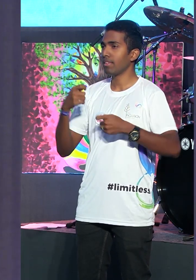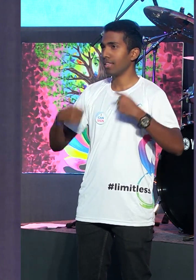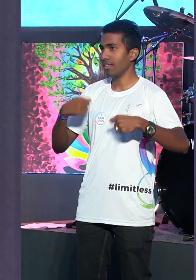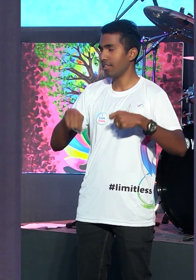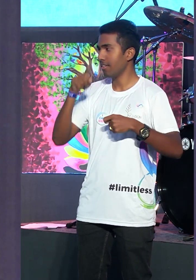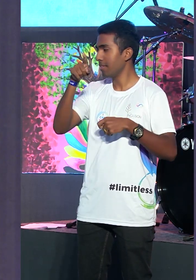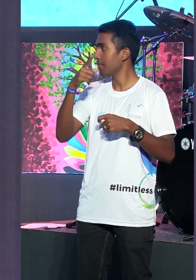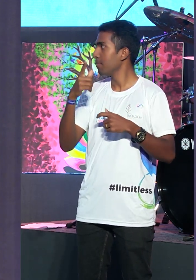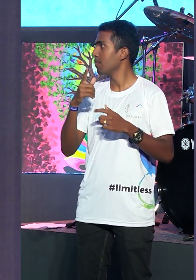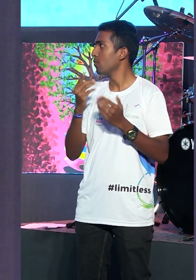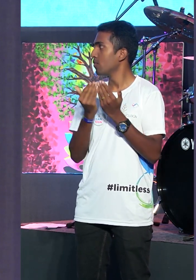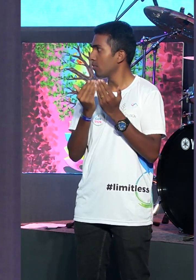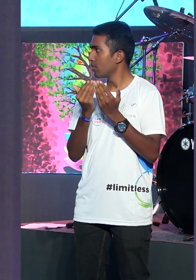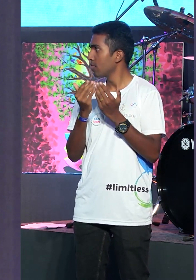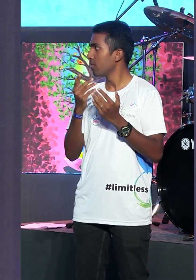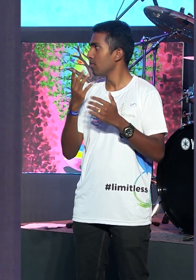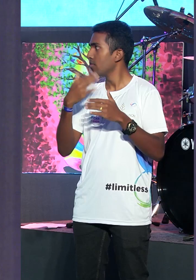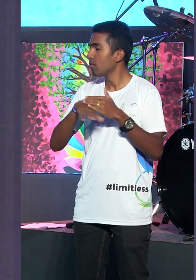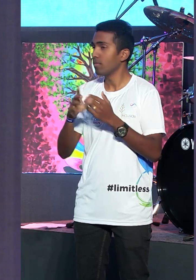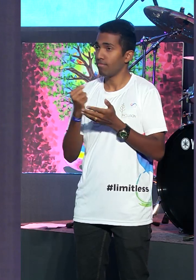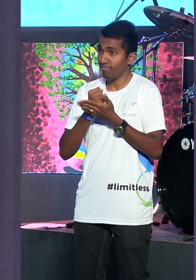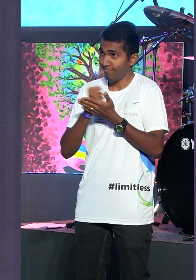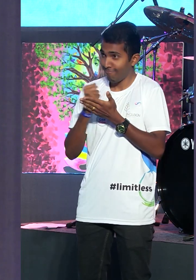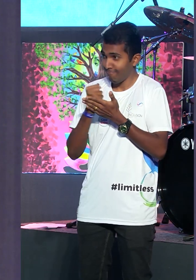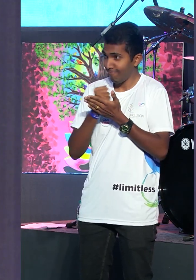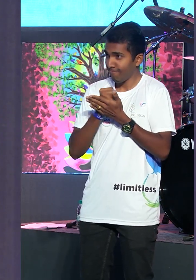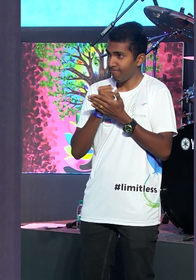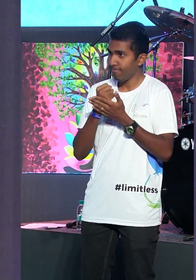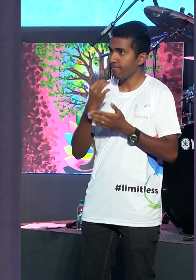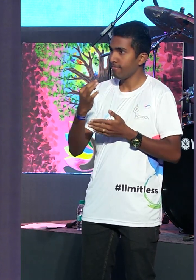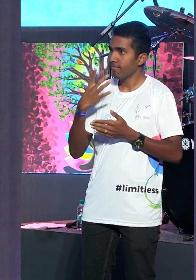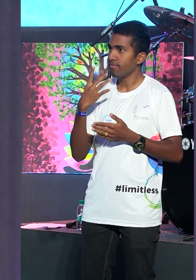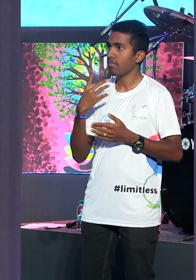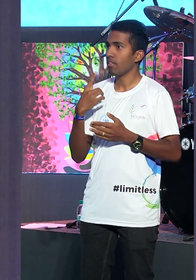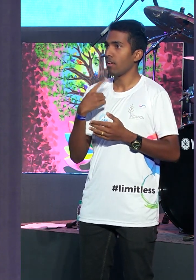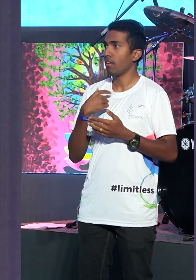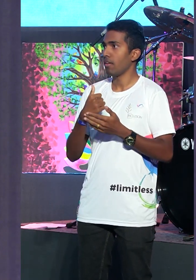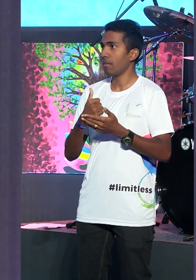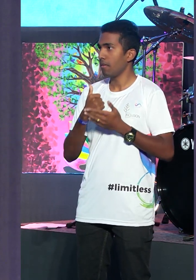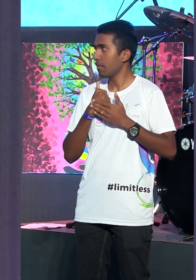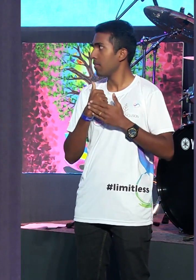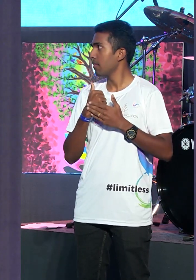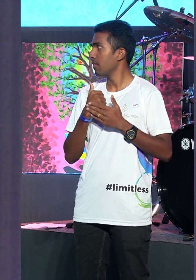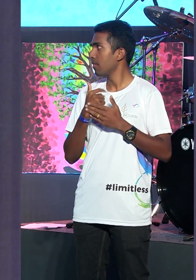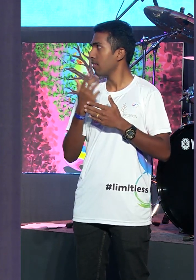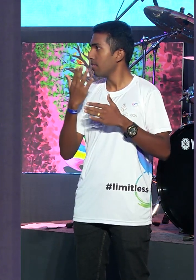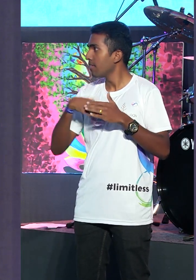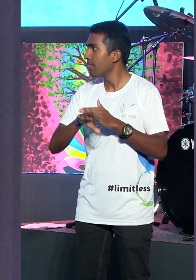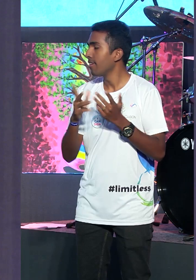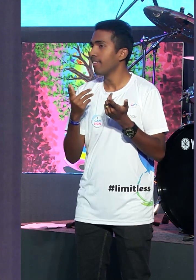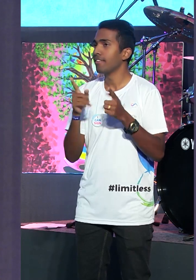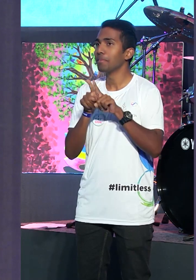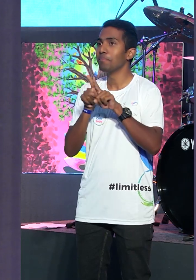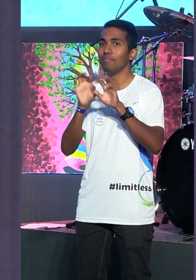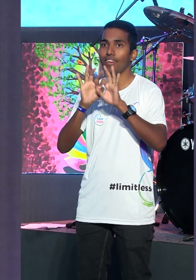at Work program. I enjoyed the training and was the only female with 10 boys. We used to have a lot of fun and we were like a family.